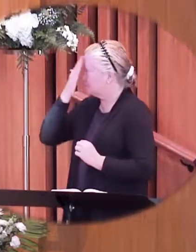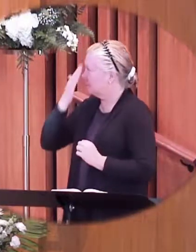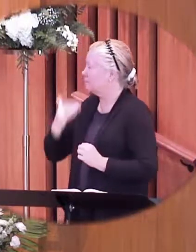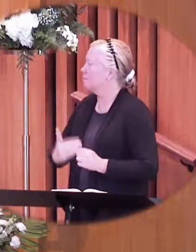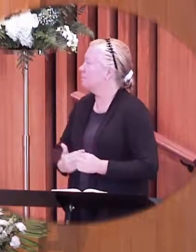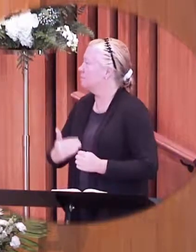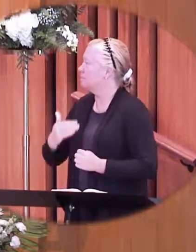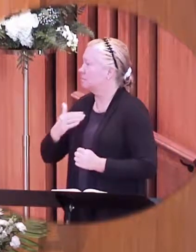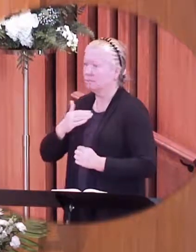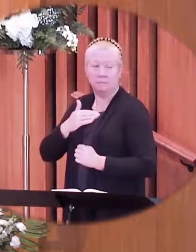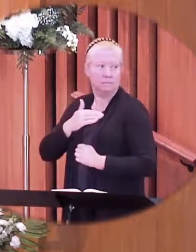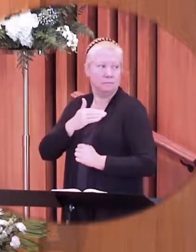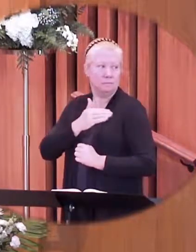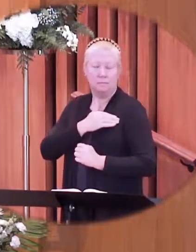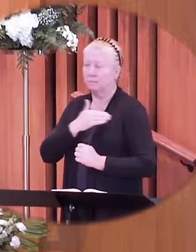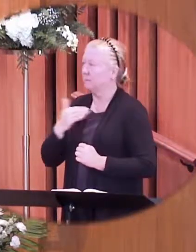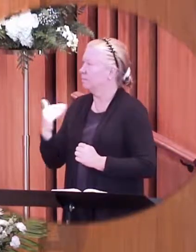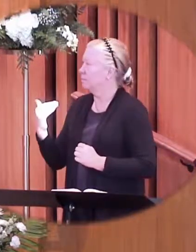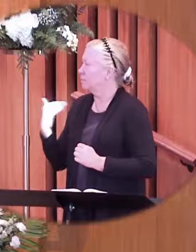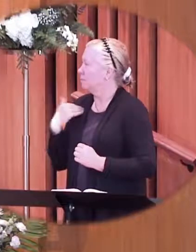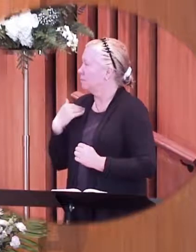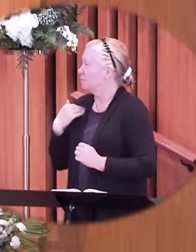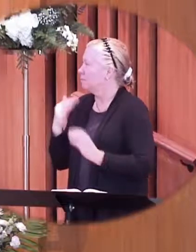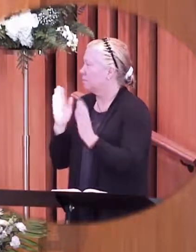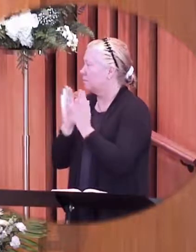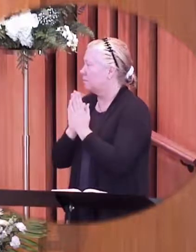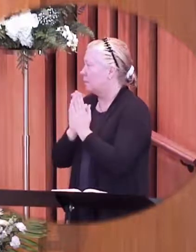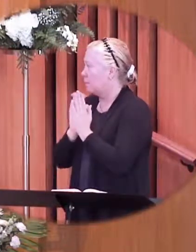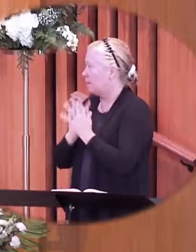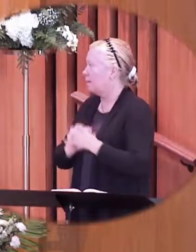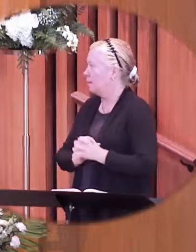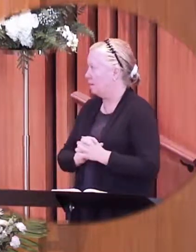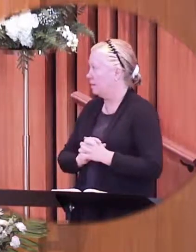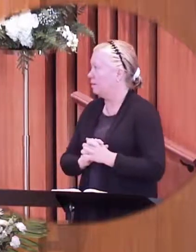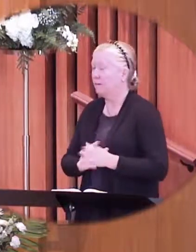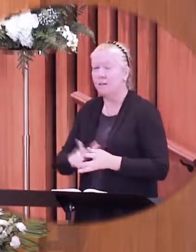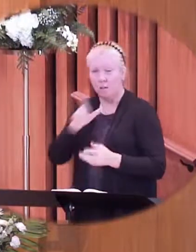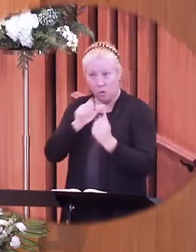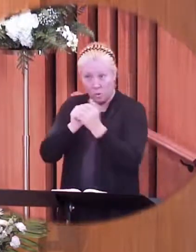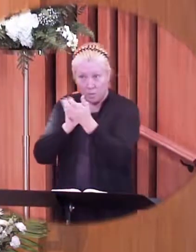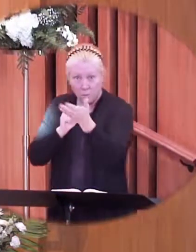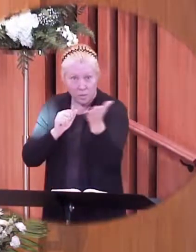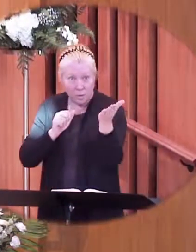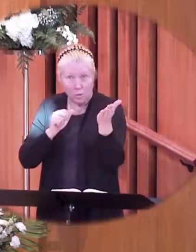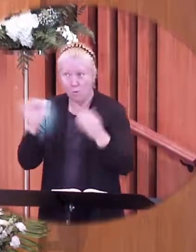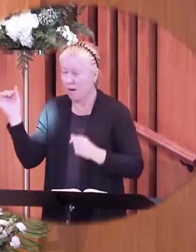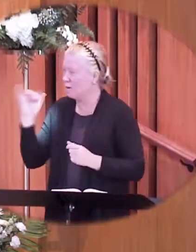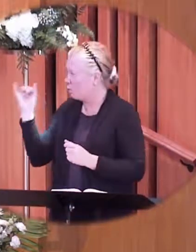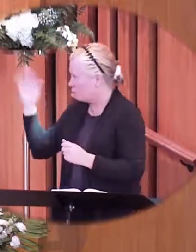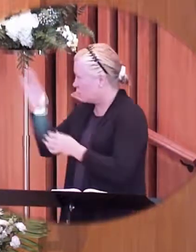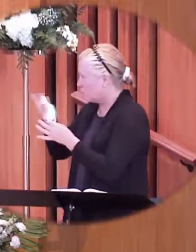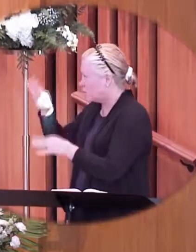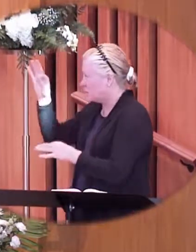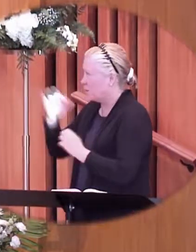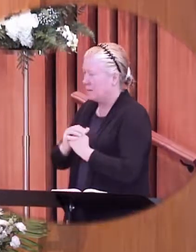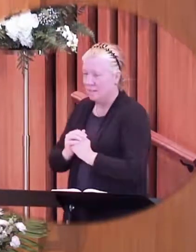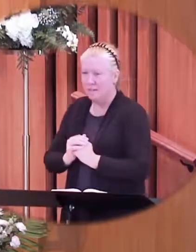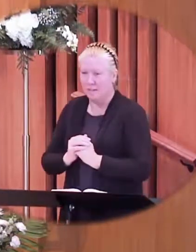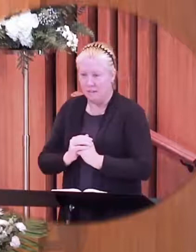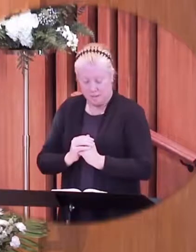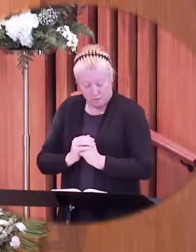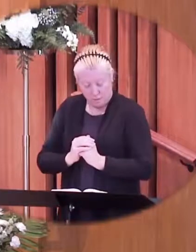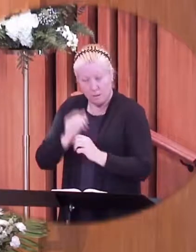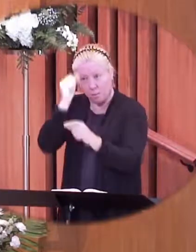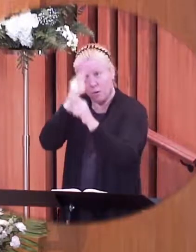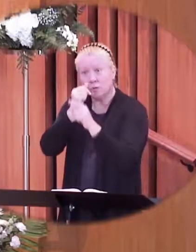In the name of the Father, and of the Son, and of the Holy Spirit, amen. The Lord be with you. With your spirit.